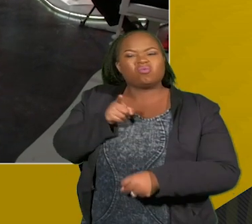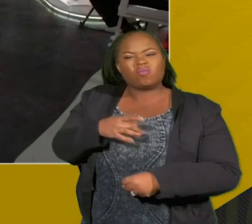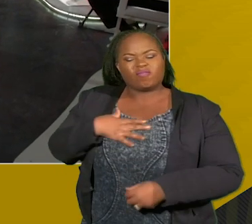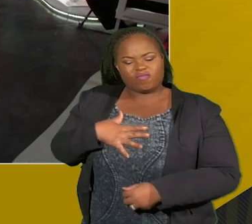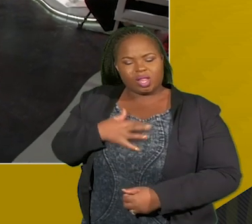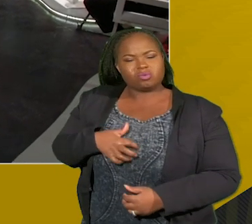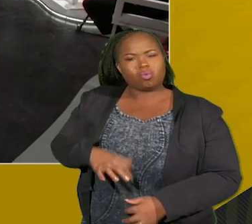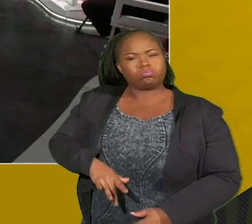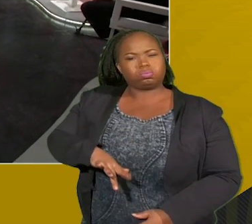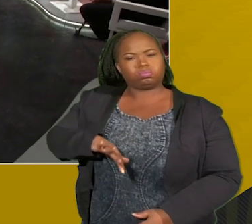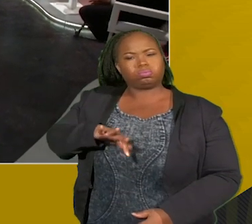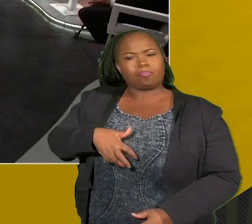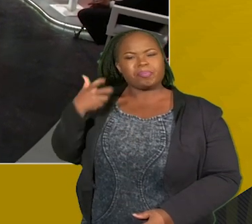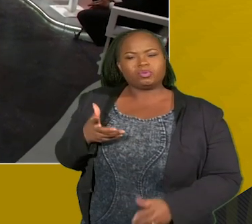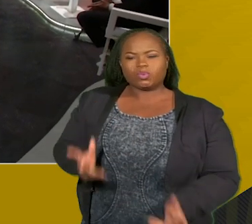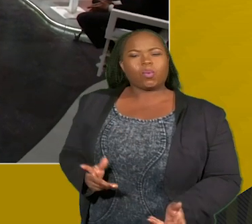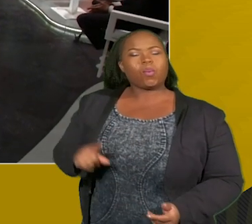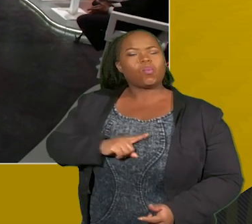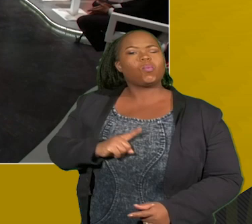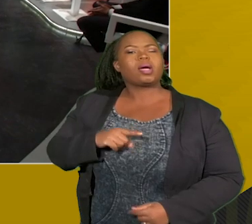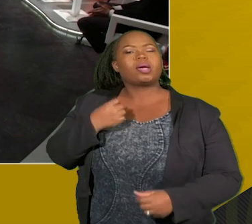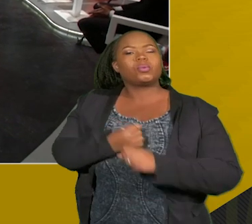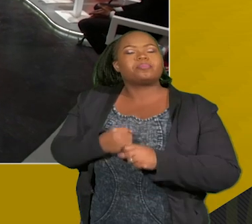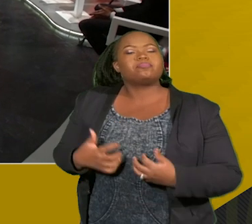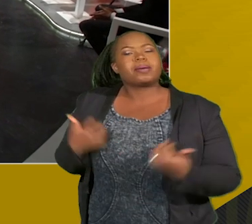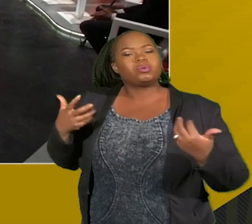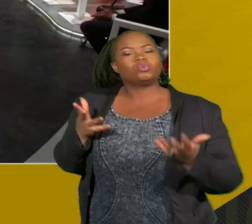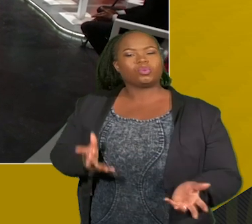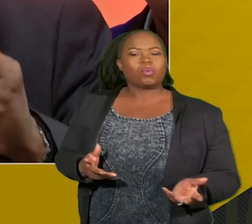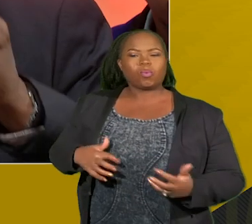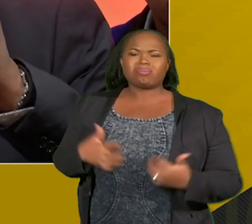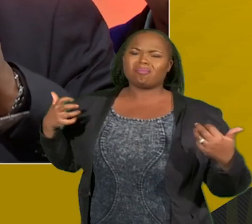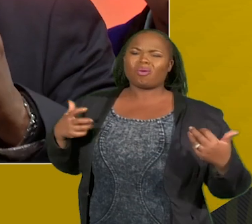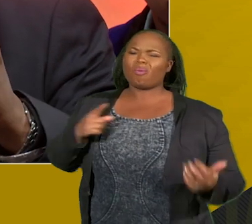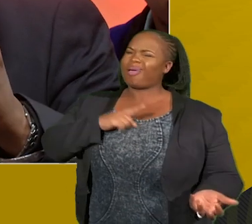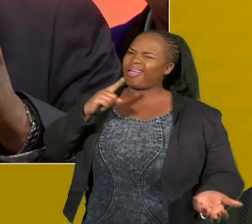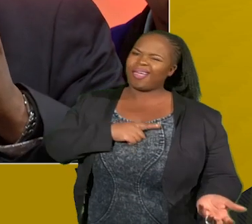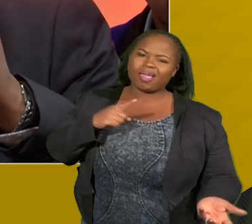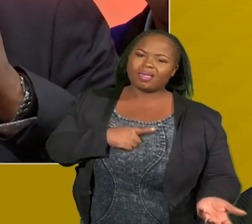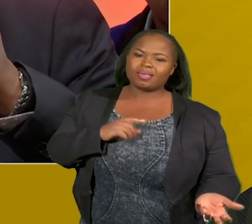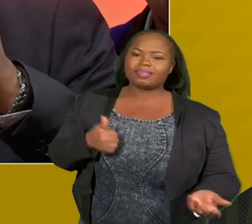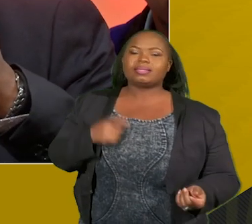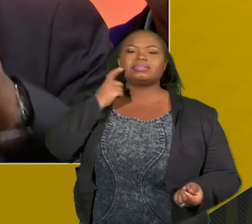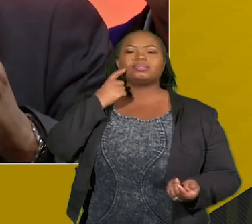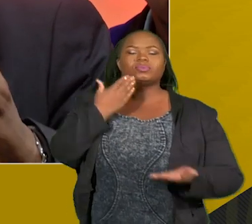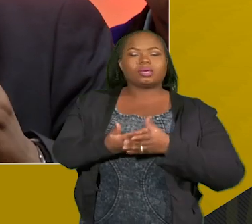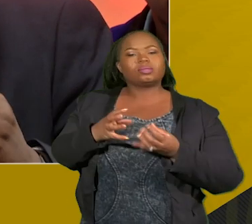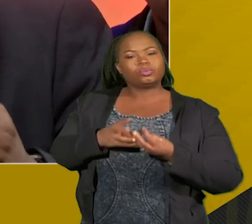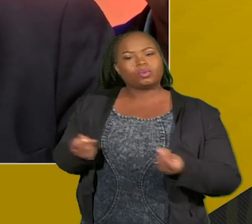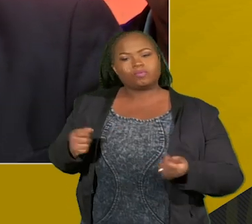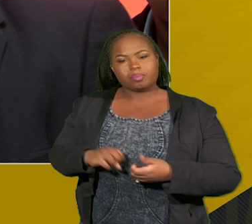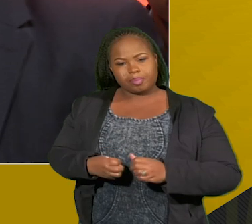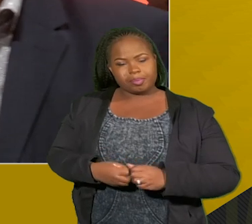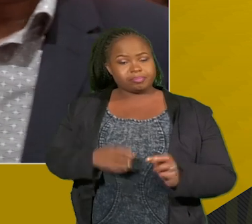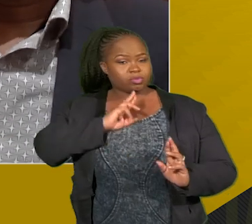angry. So we need to know what made you angry so that we can address okay. the problem. As thing